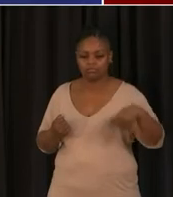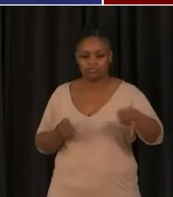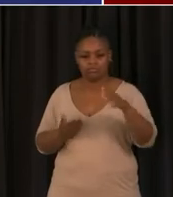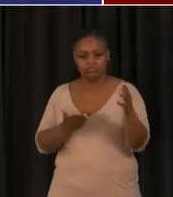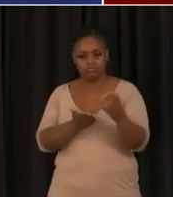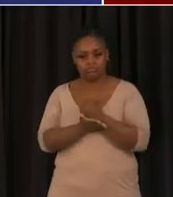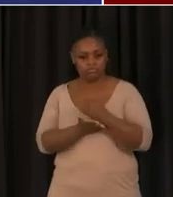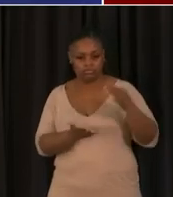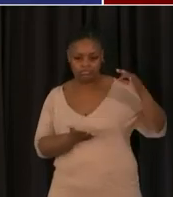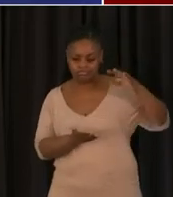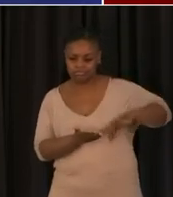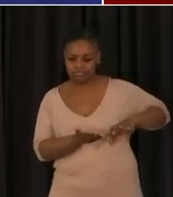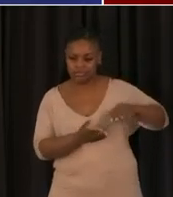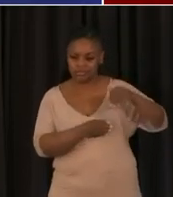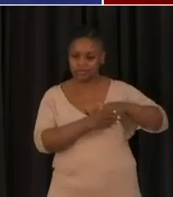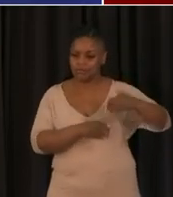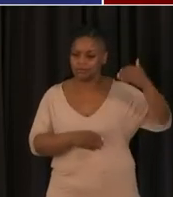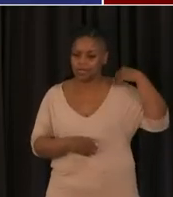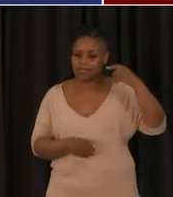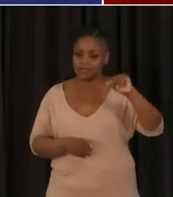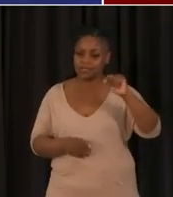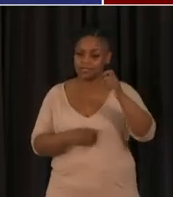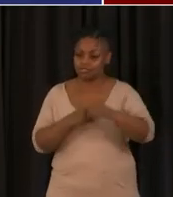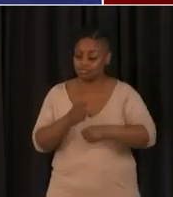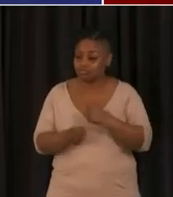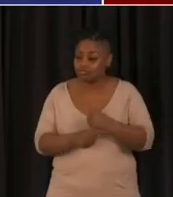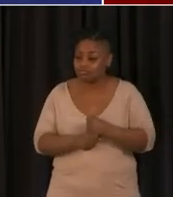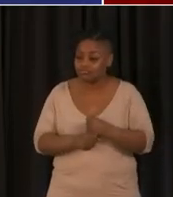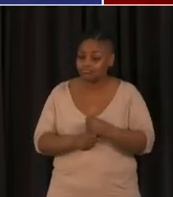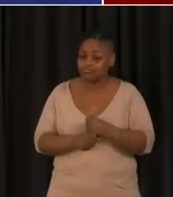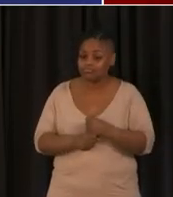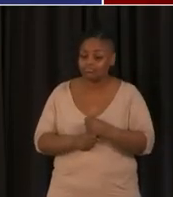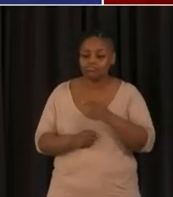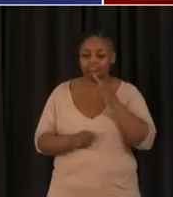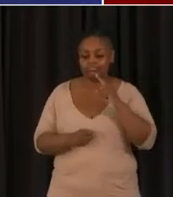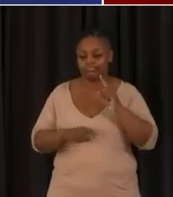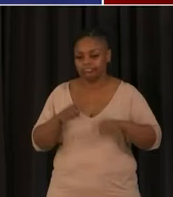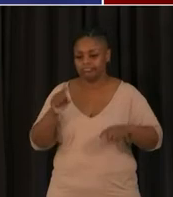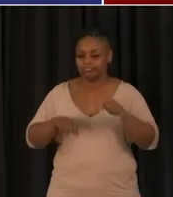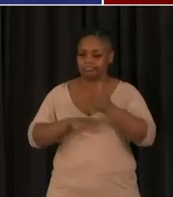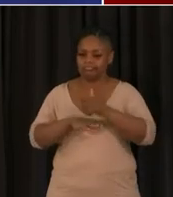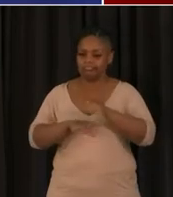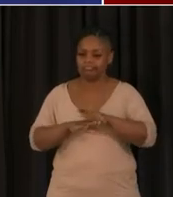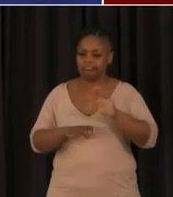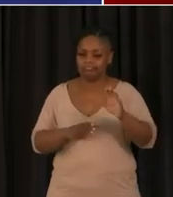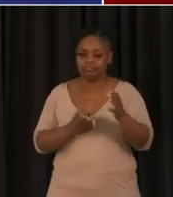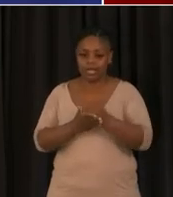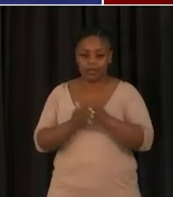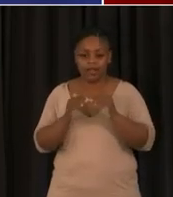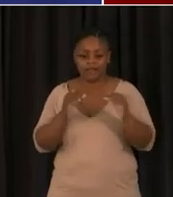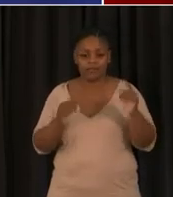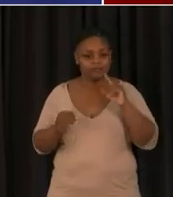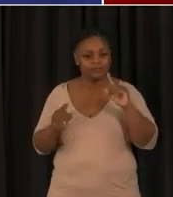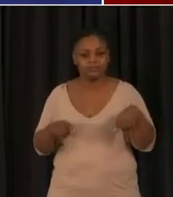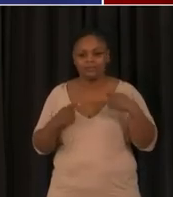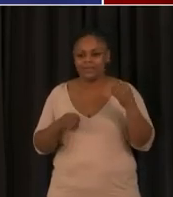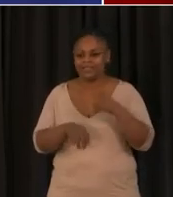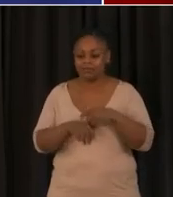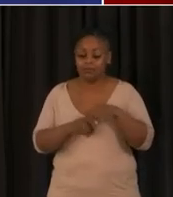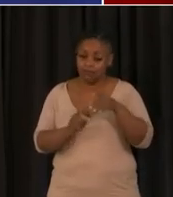As I stated before, my aunt, her name is Lisa Dean, she sent it to me via email, and from there I